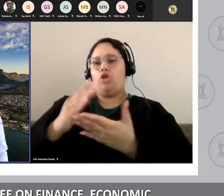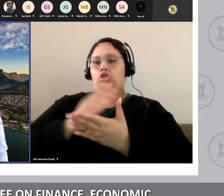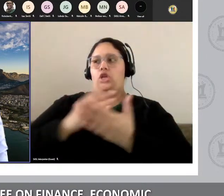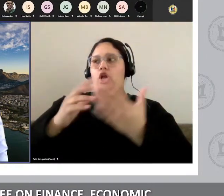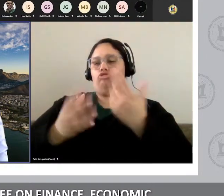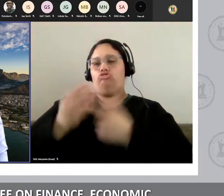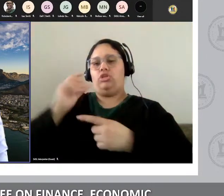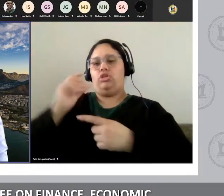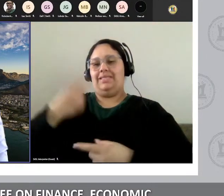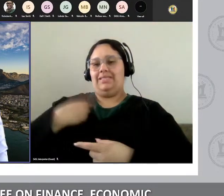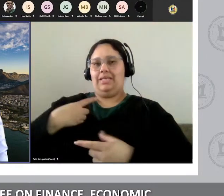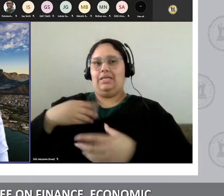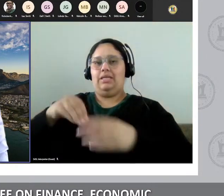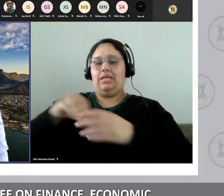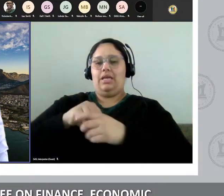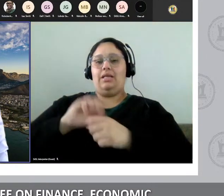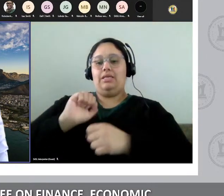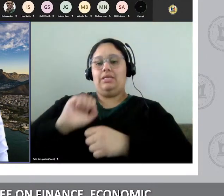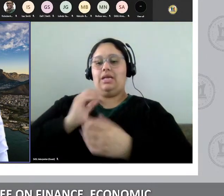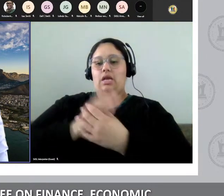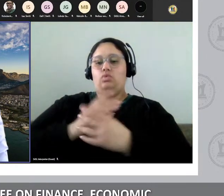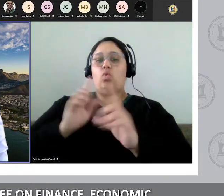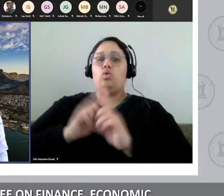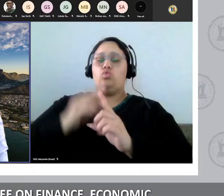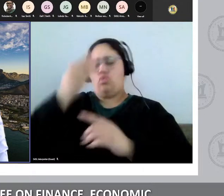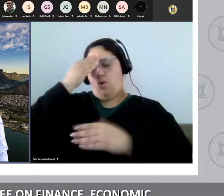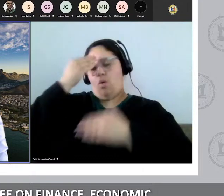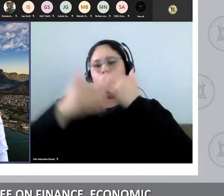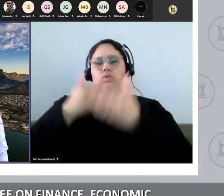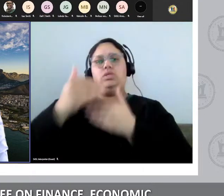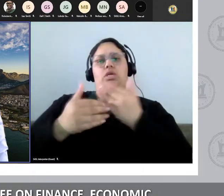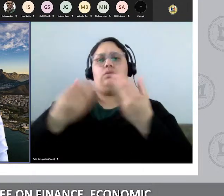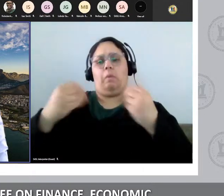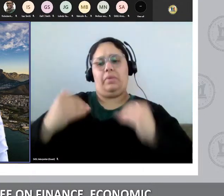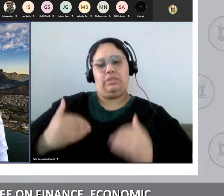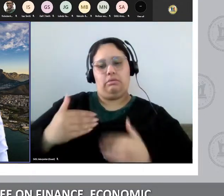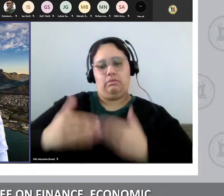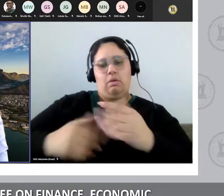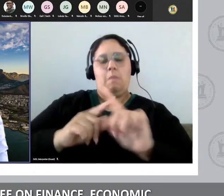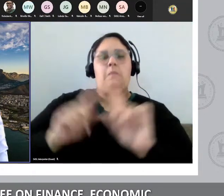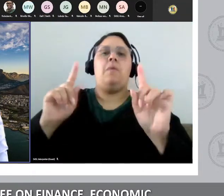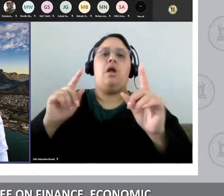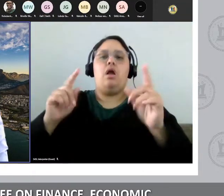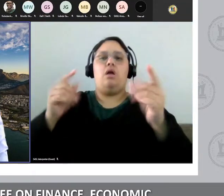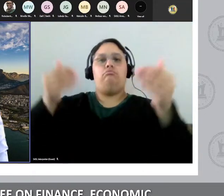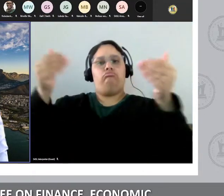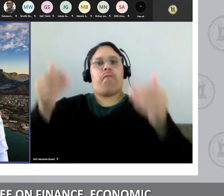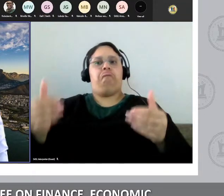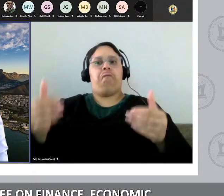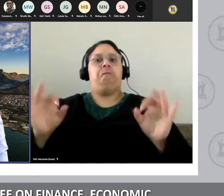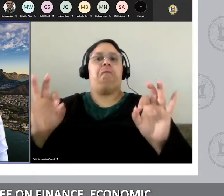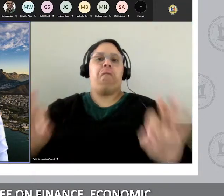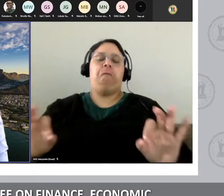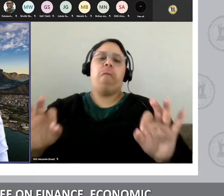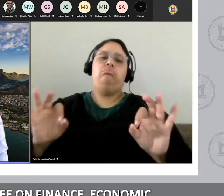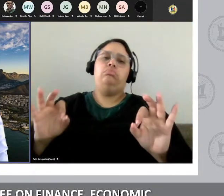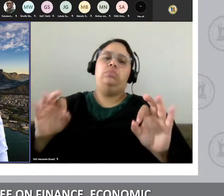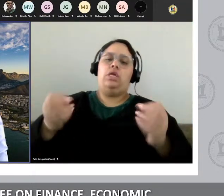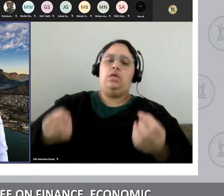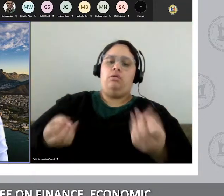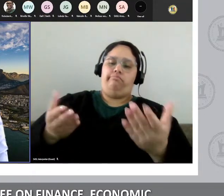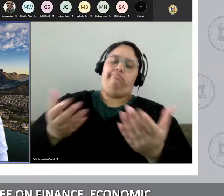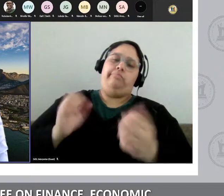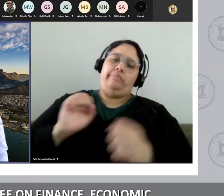it in that case. Although, you know, the processes are underway, it's just the measurement issue there.